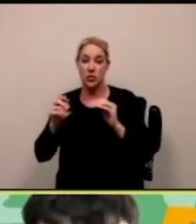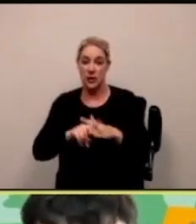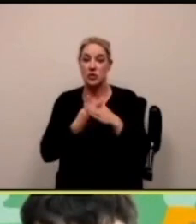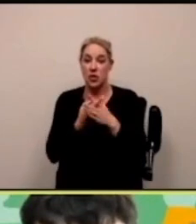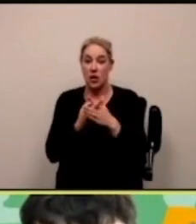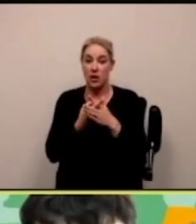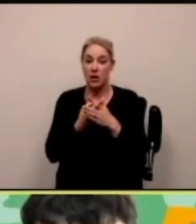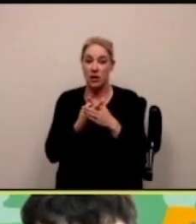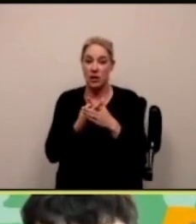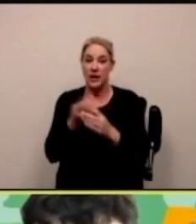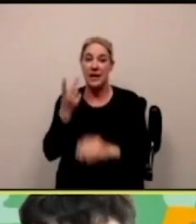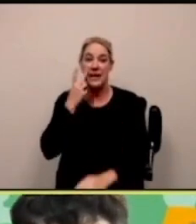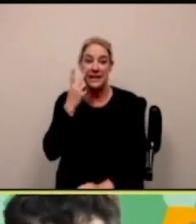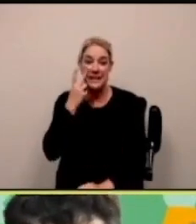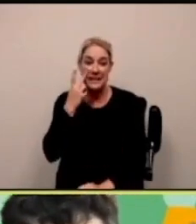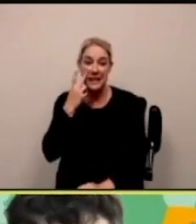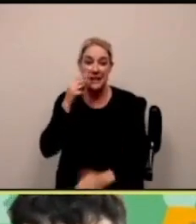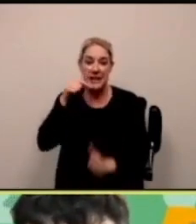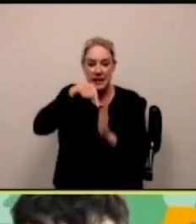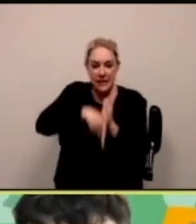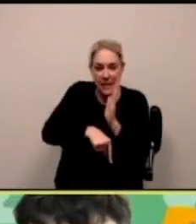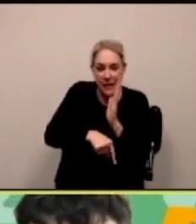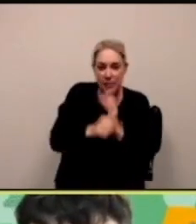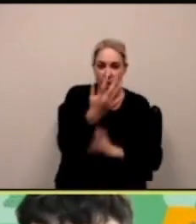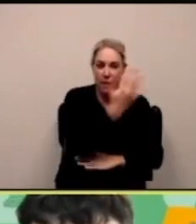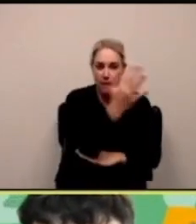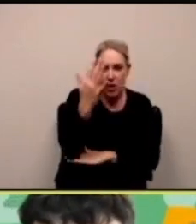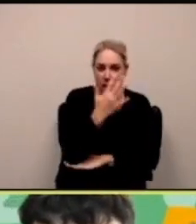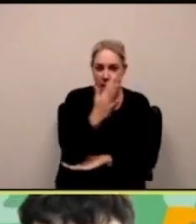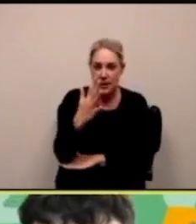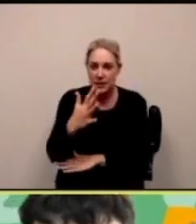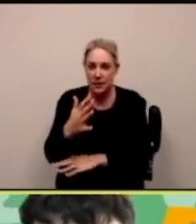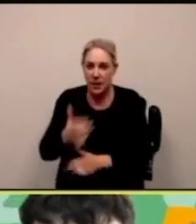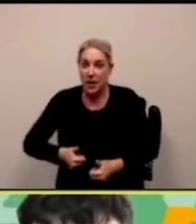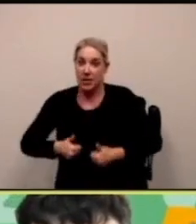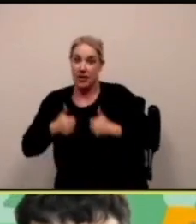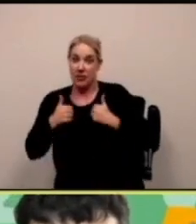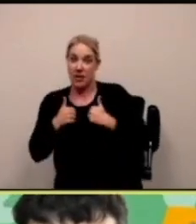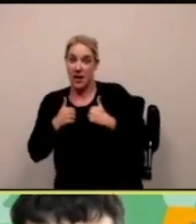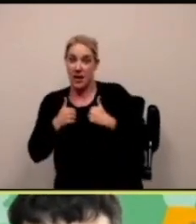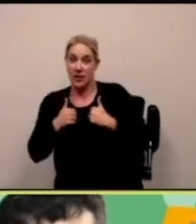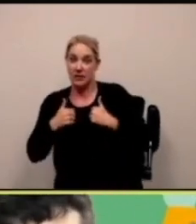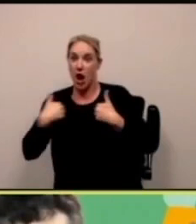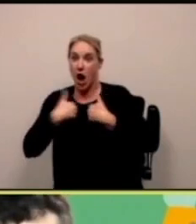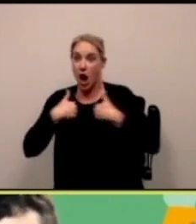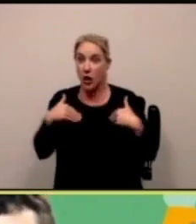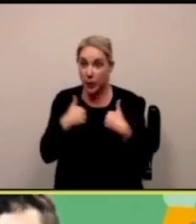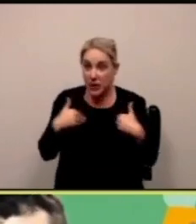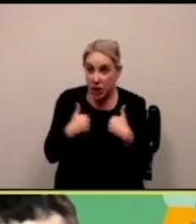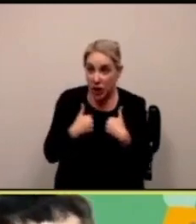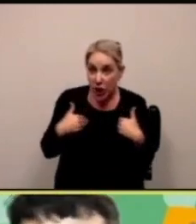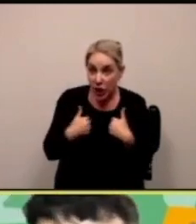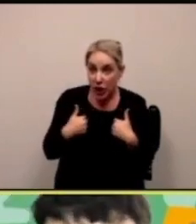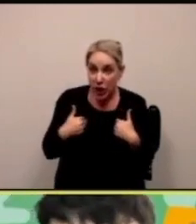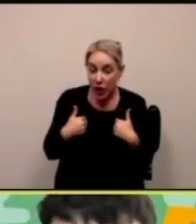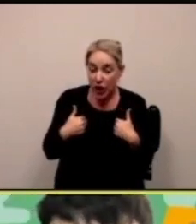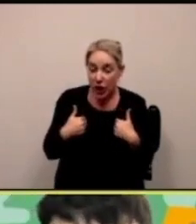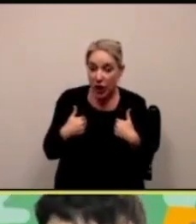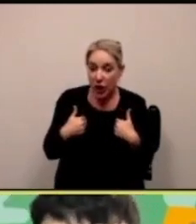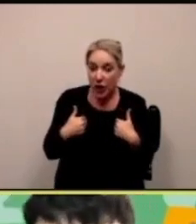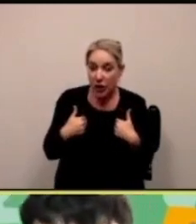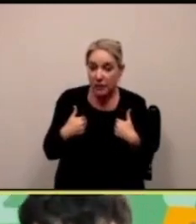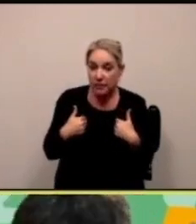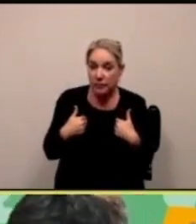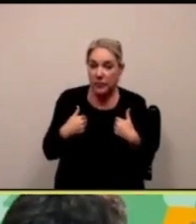in the forest, there lived a creature. And so it's drawing